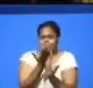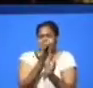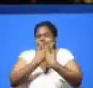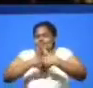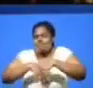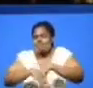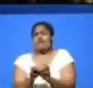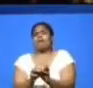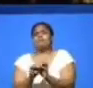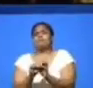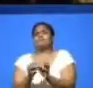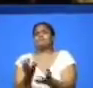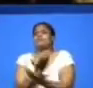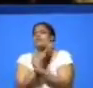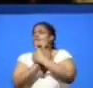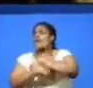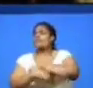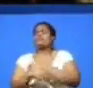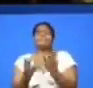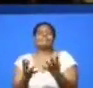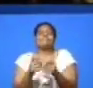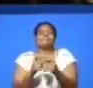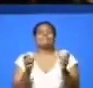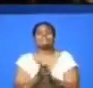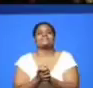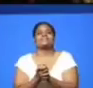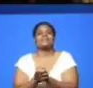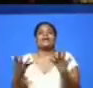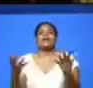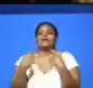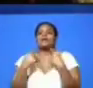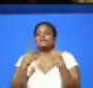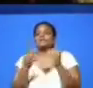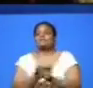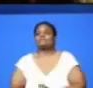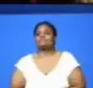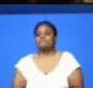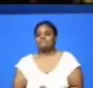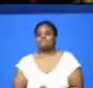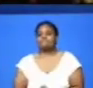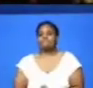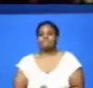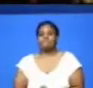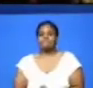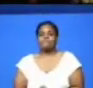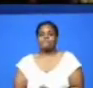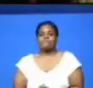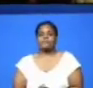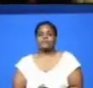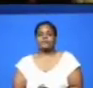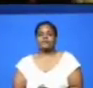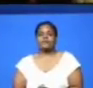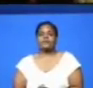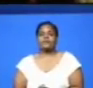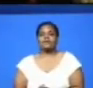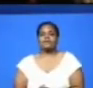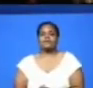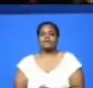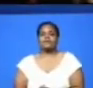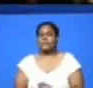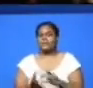me tell you what I told you, and then I'll tell you what I'm going to tell you. I told you that the